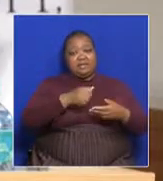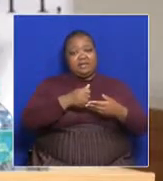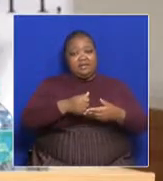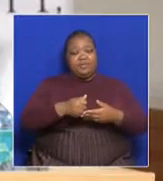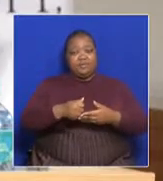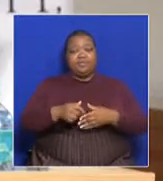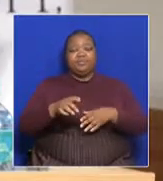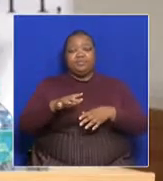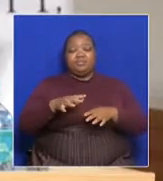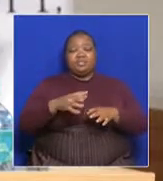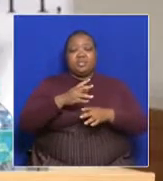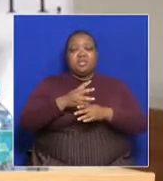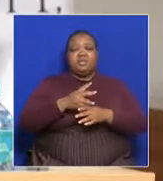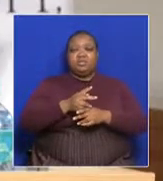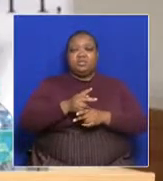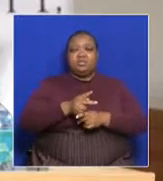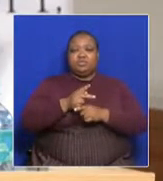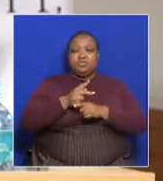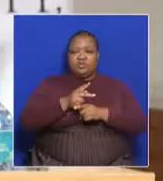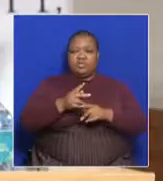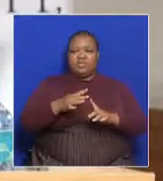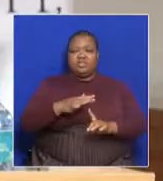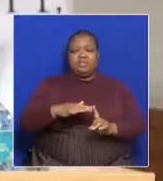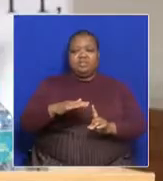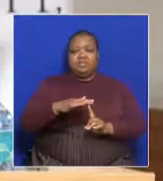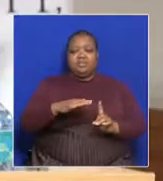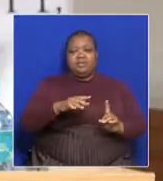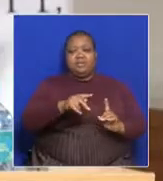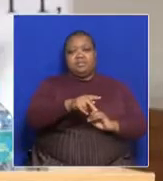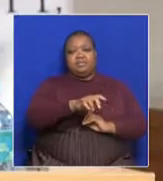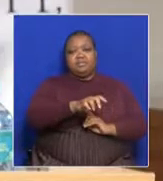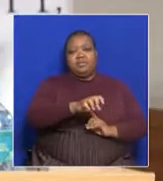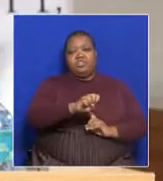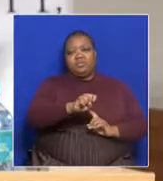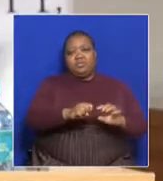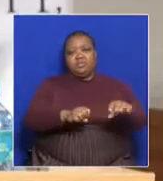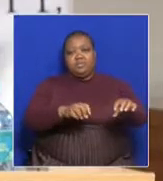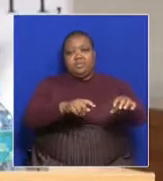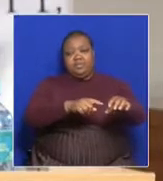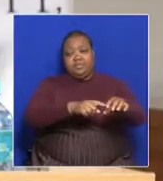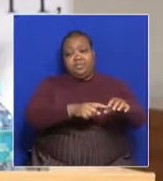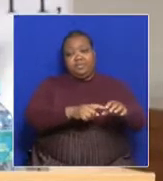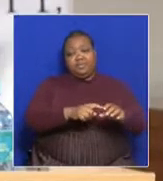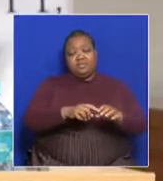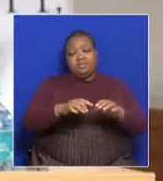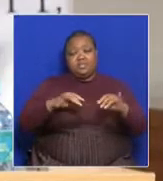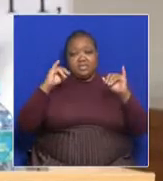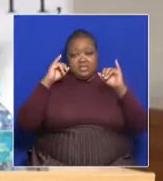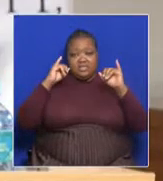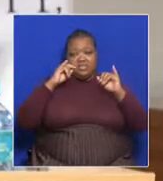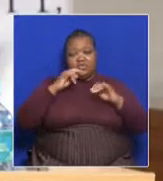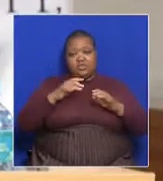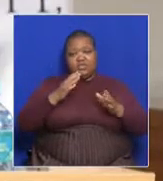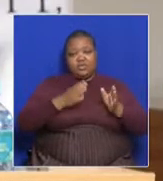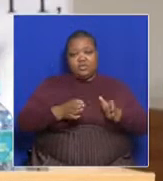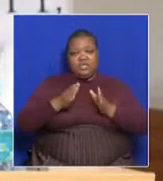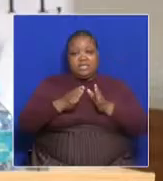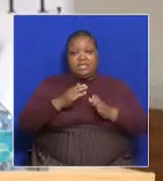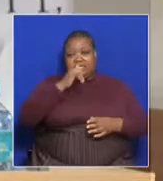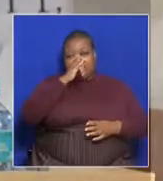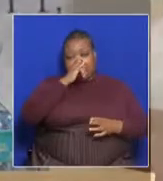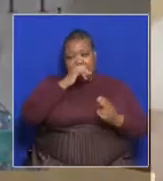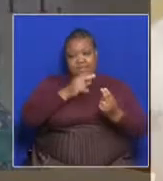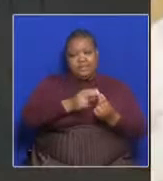Serious Organized Crime Unit. We were instructed to await for those members for an armed